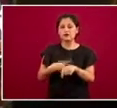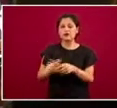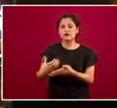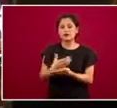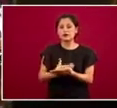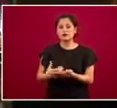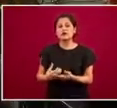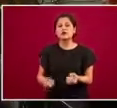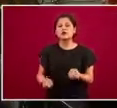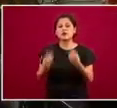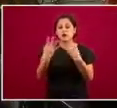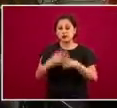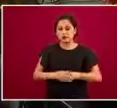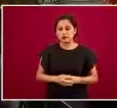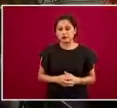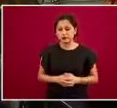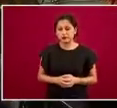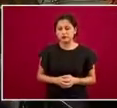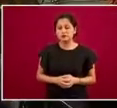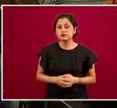How many patients have recovered?